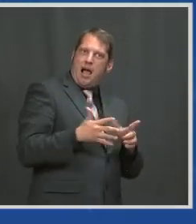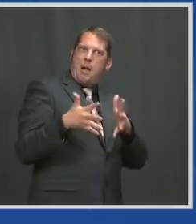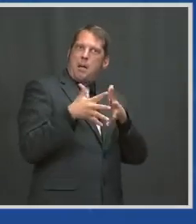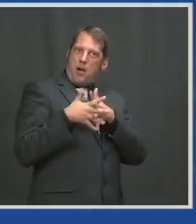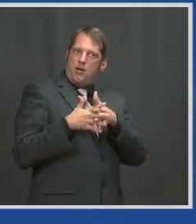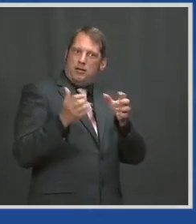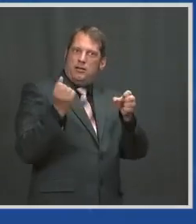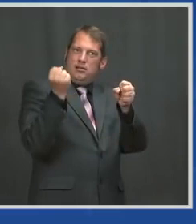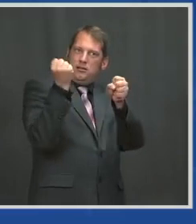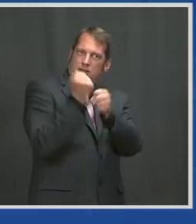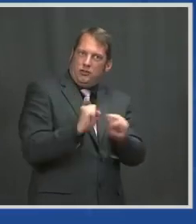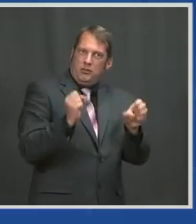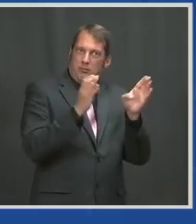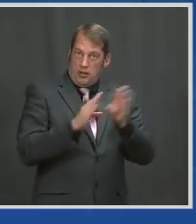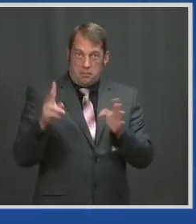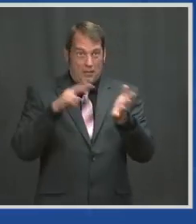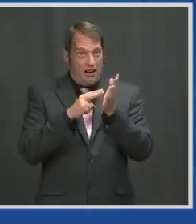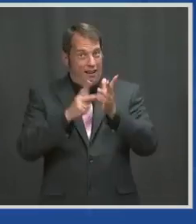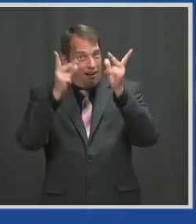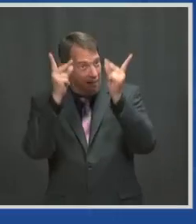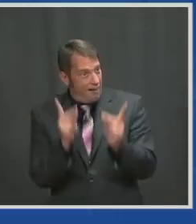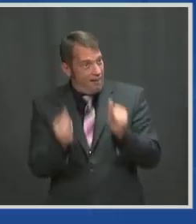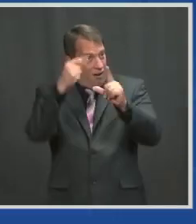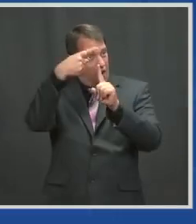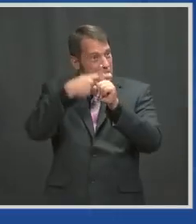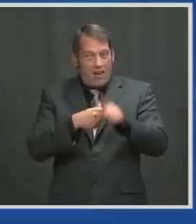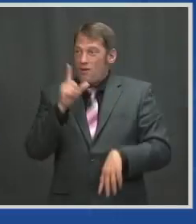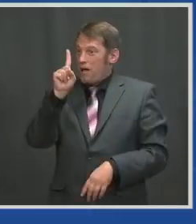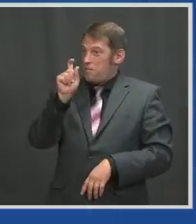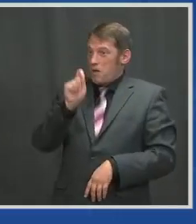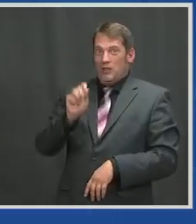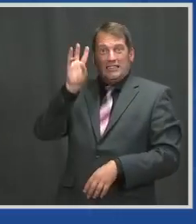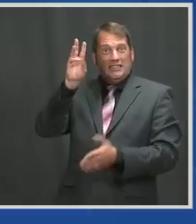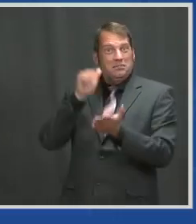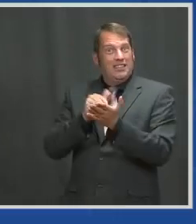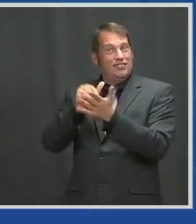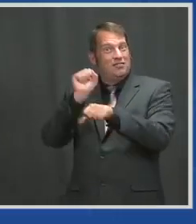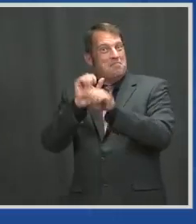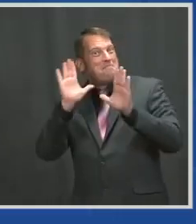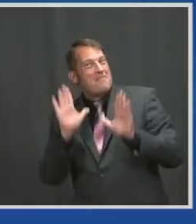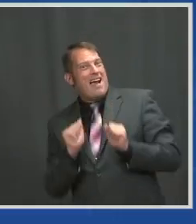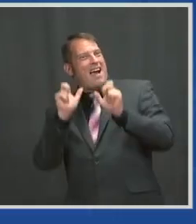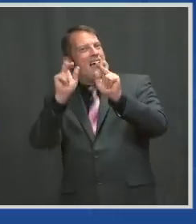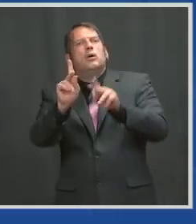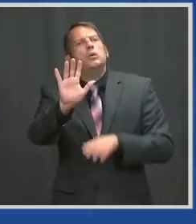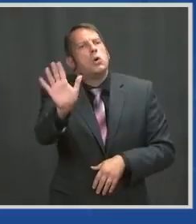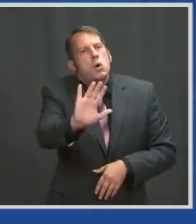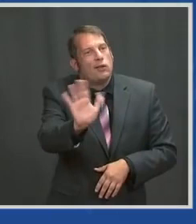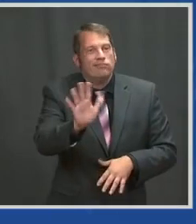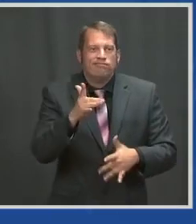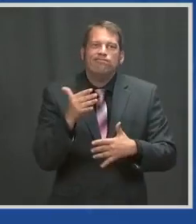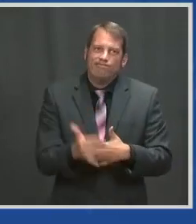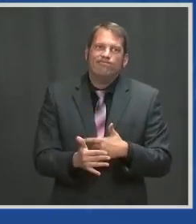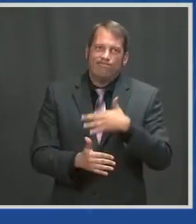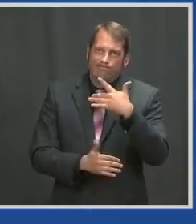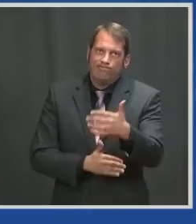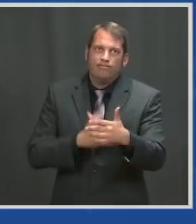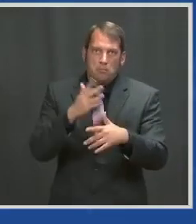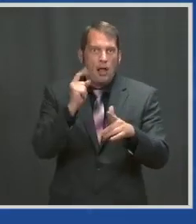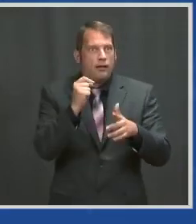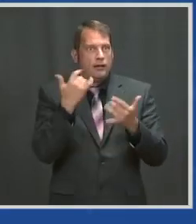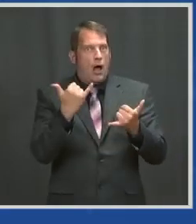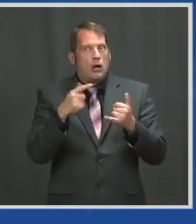month, but you're going to start seeing those jobs and state and local workers coming back. Starting this month, we